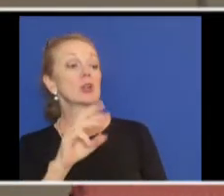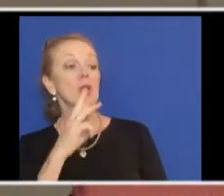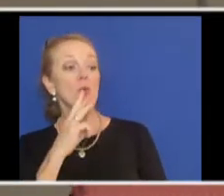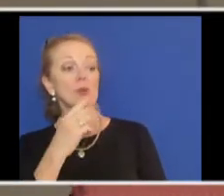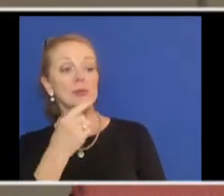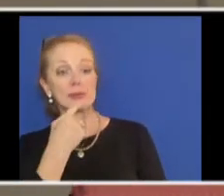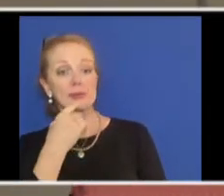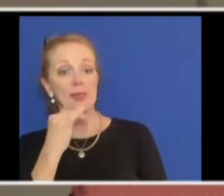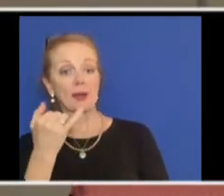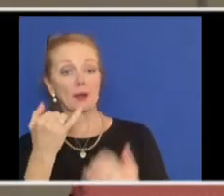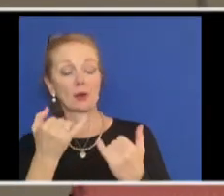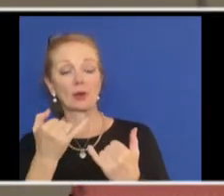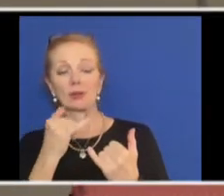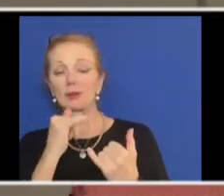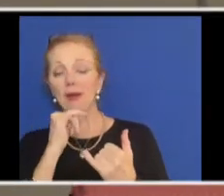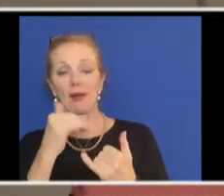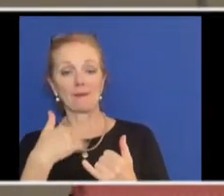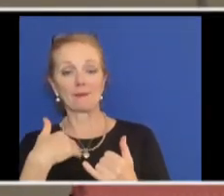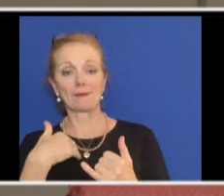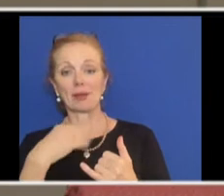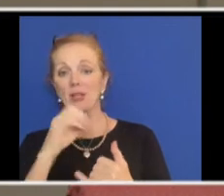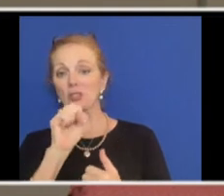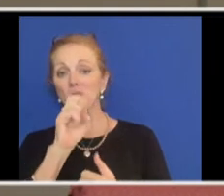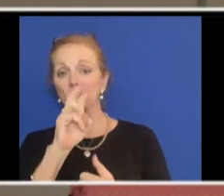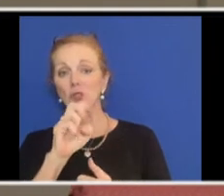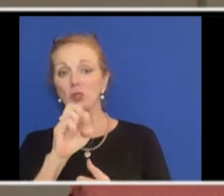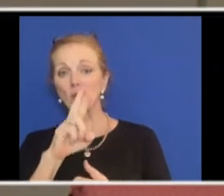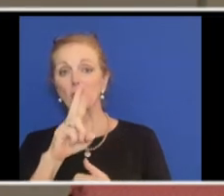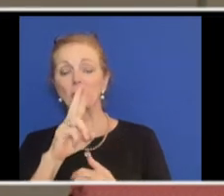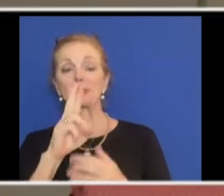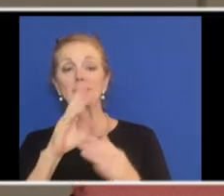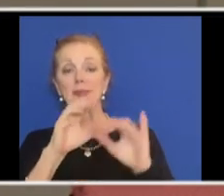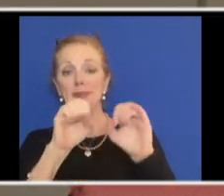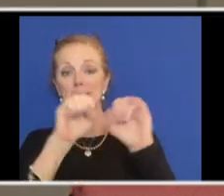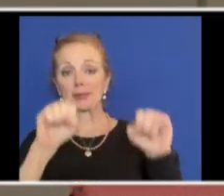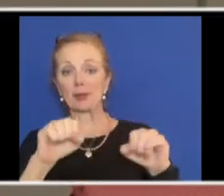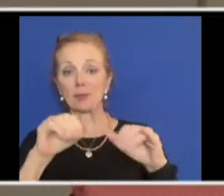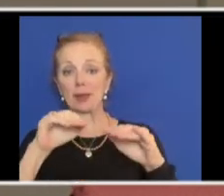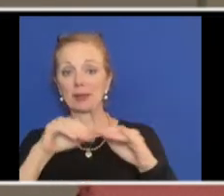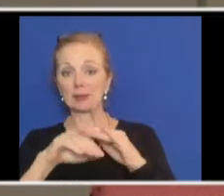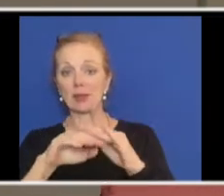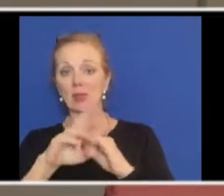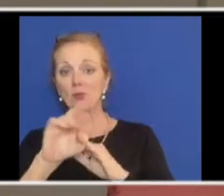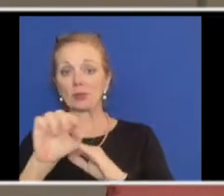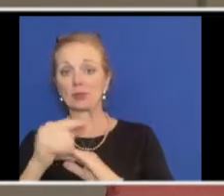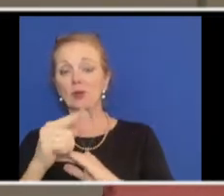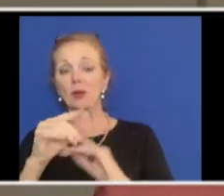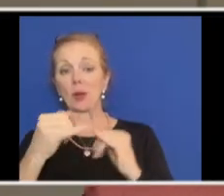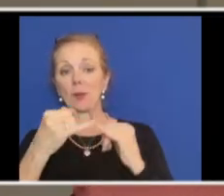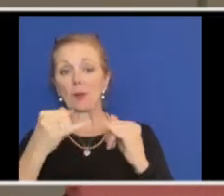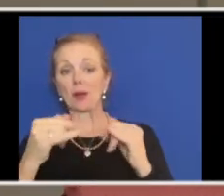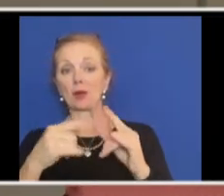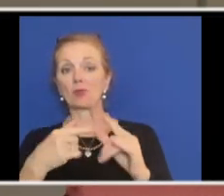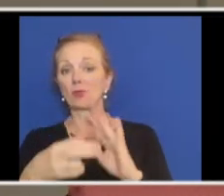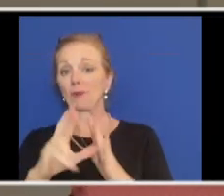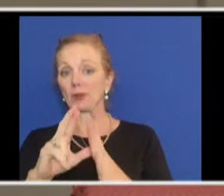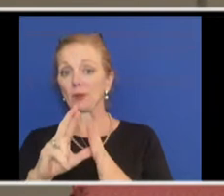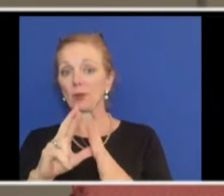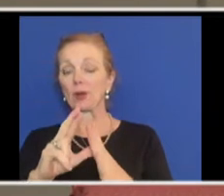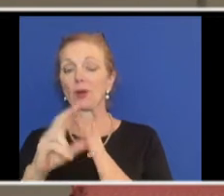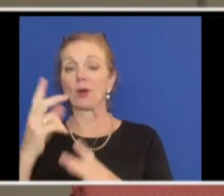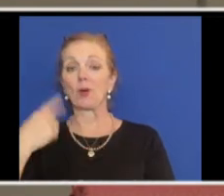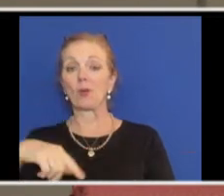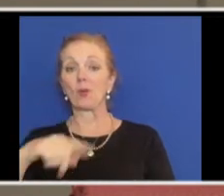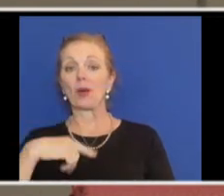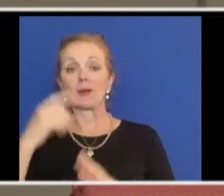that it currently does not have sewer system accessibility for the rezoning boundary under review we